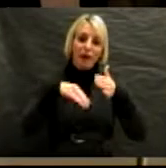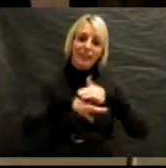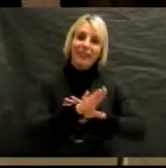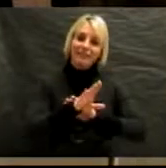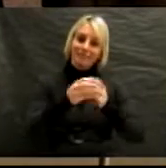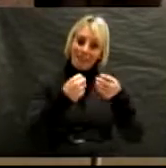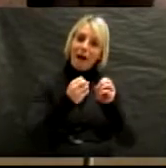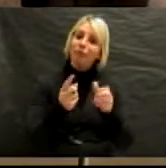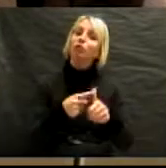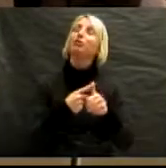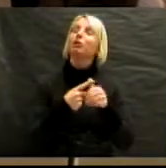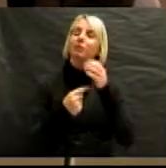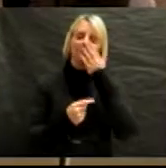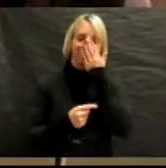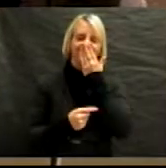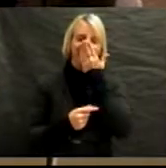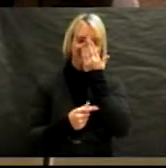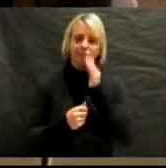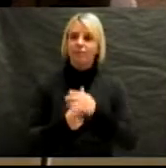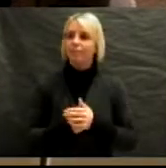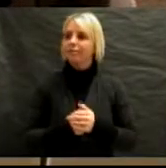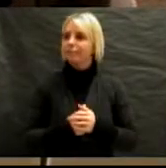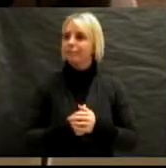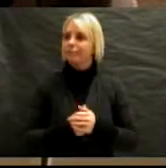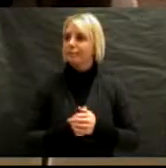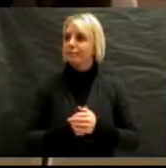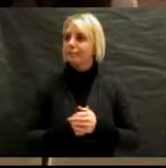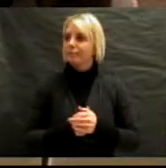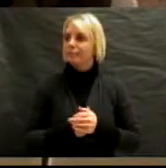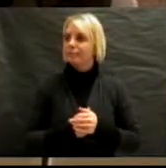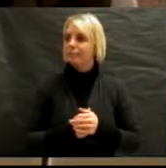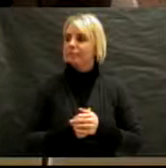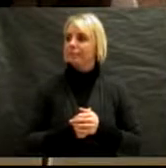Did we have a motion and a second? Have